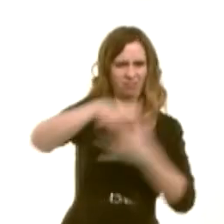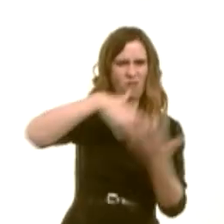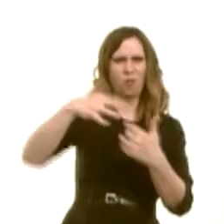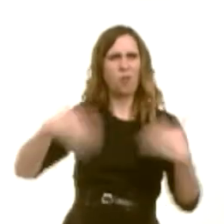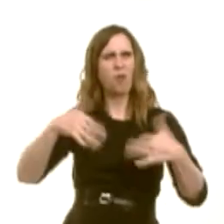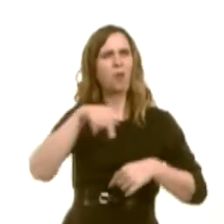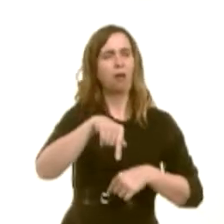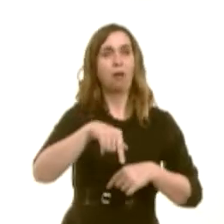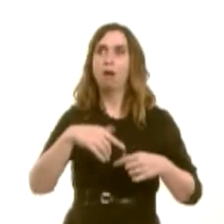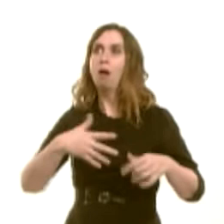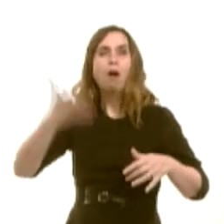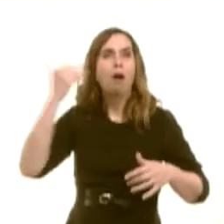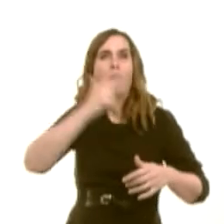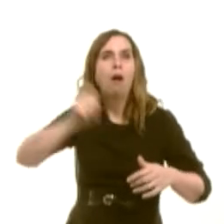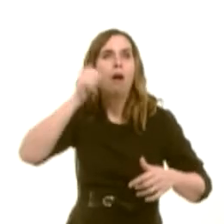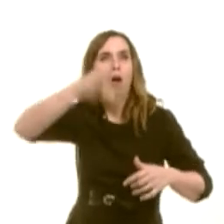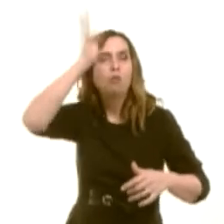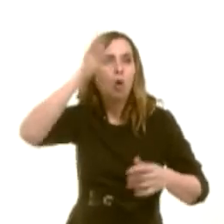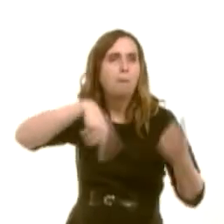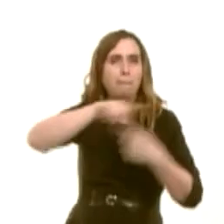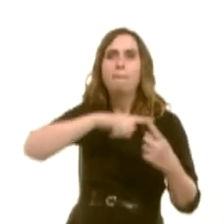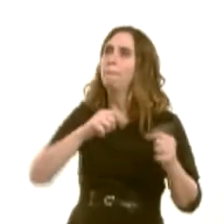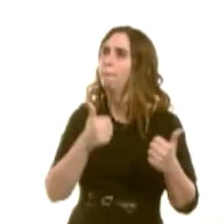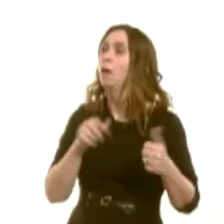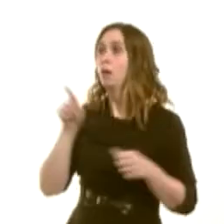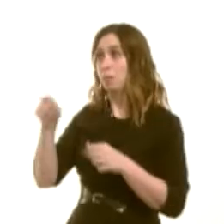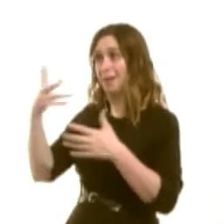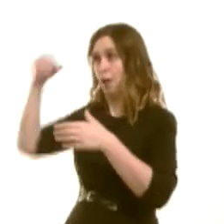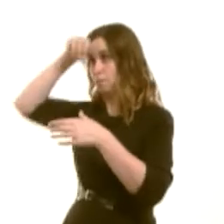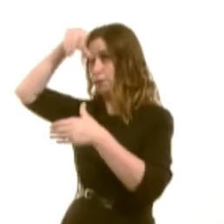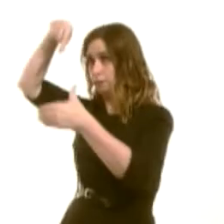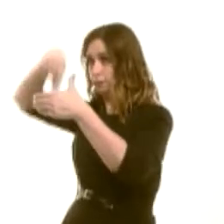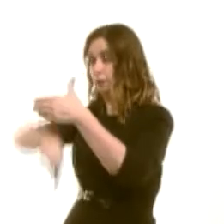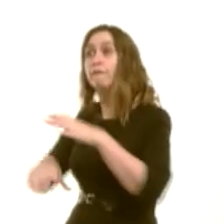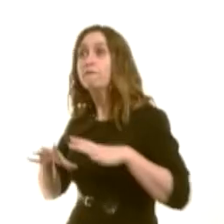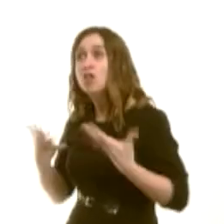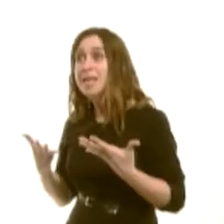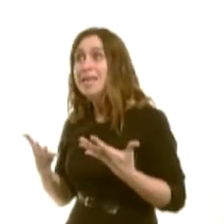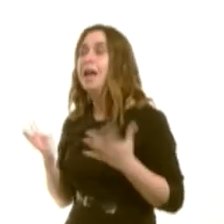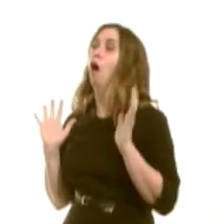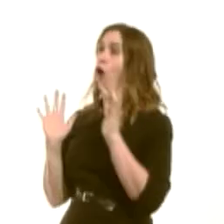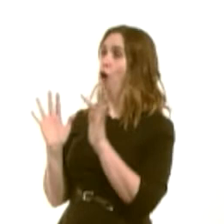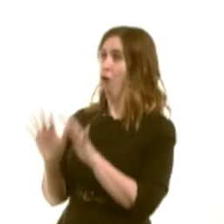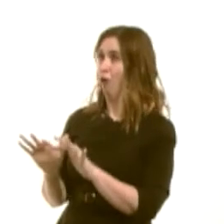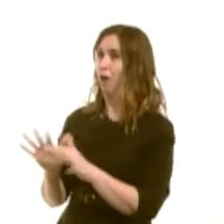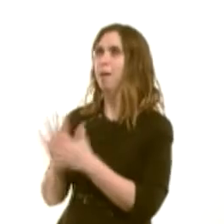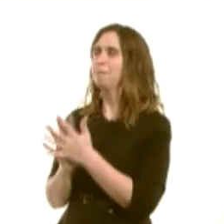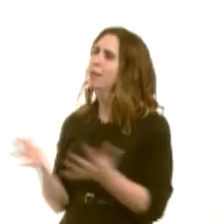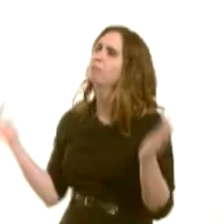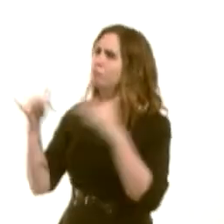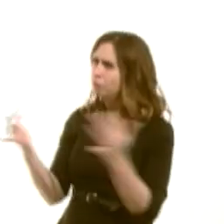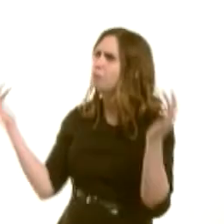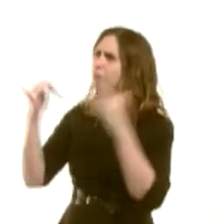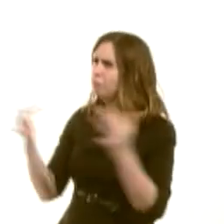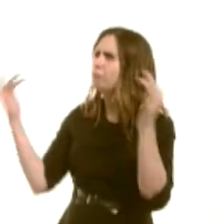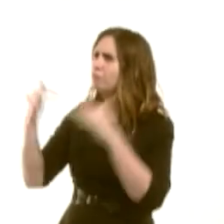course, we've seen more and more people understanding that the underground tour is free. And, of course, it means that we have more and more visitors. And it's important,